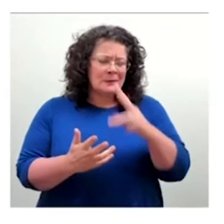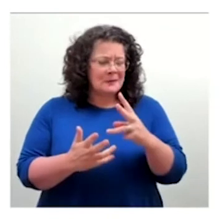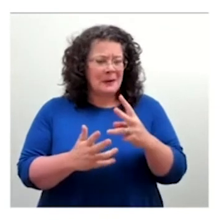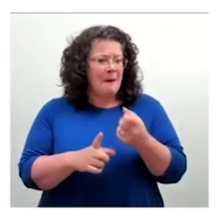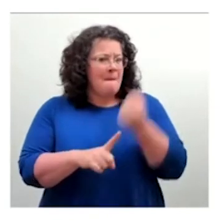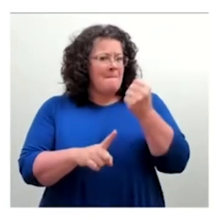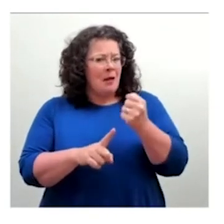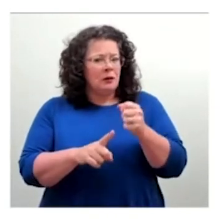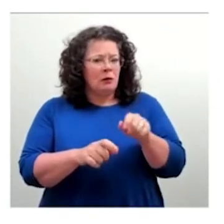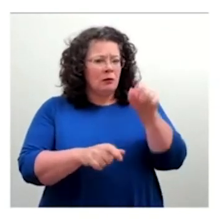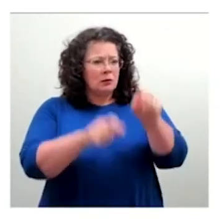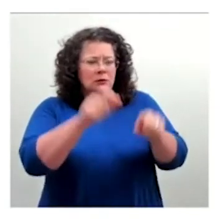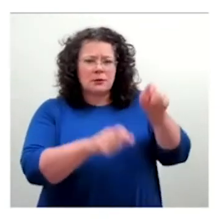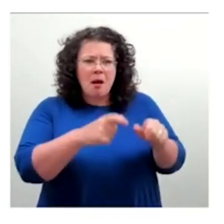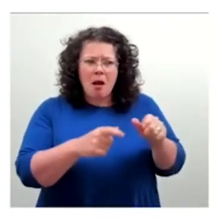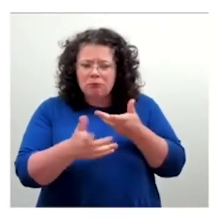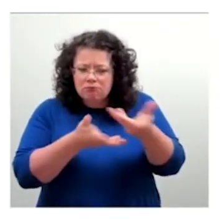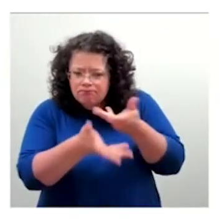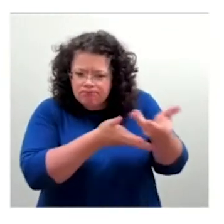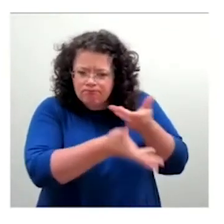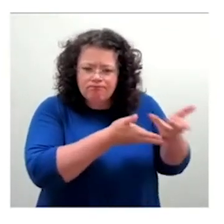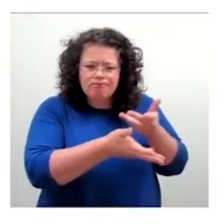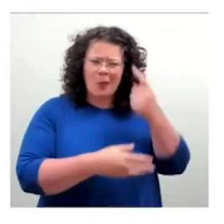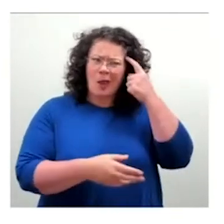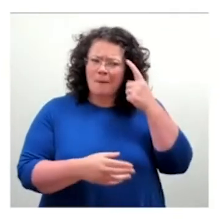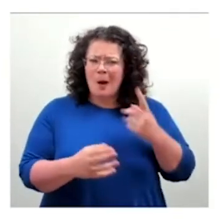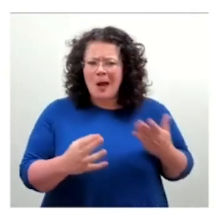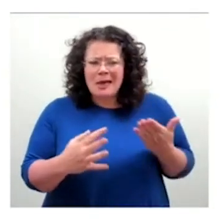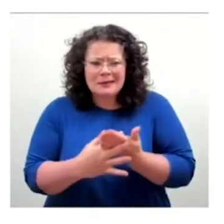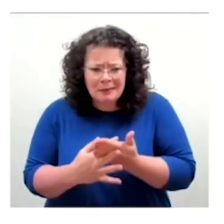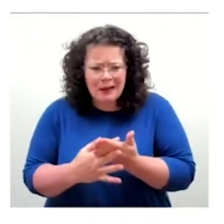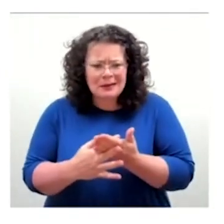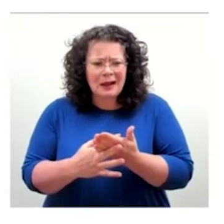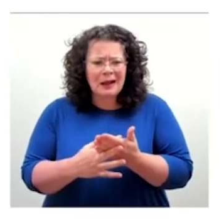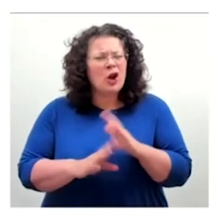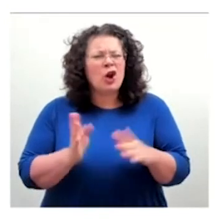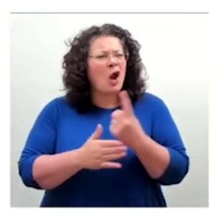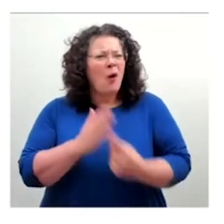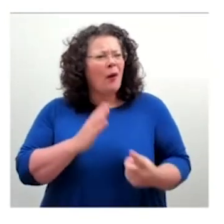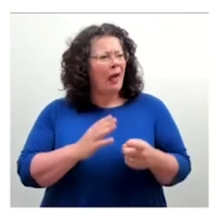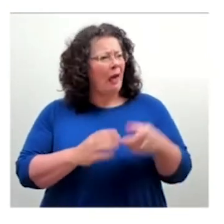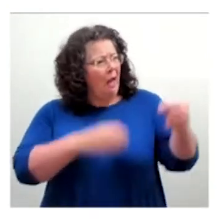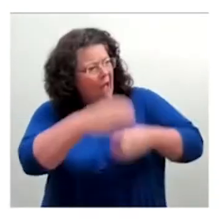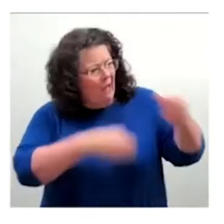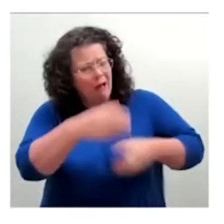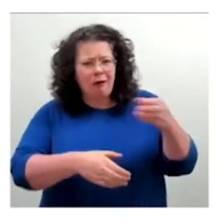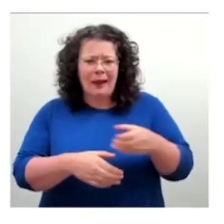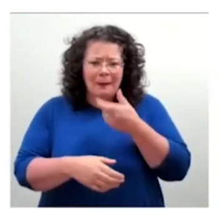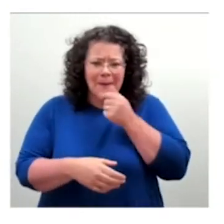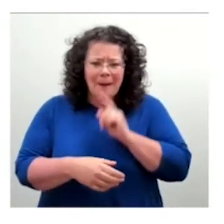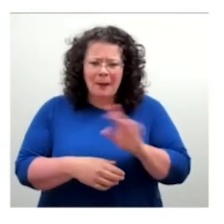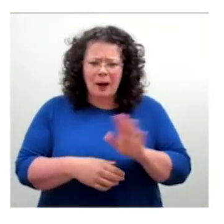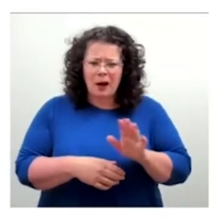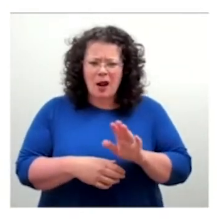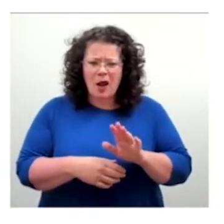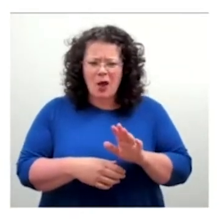know, the maturity model that we have has got 7 dimensions, and it covers every facet of our company. And every year I use